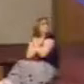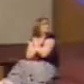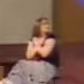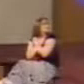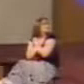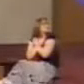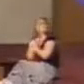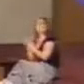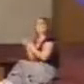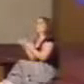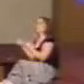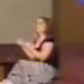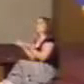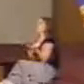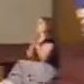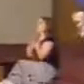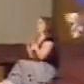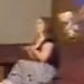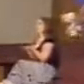She brings them over to you